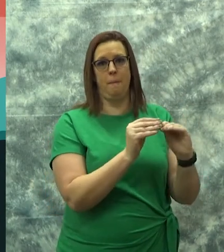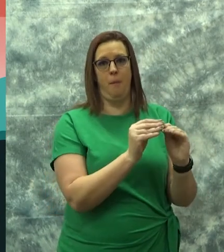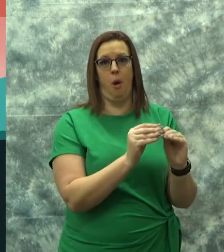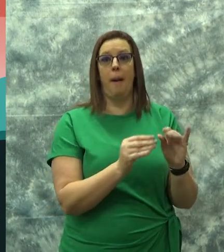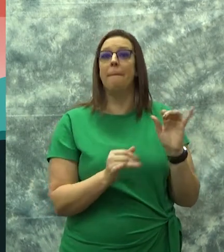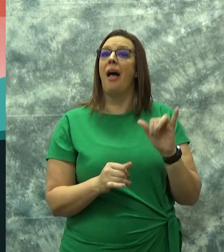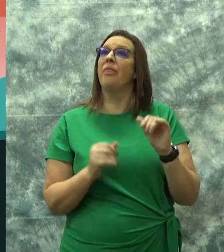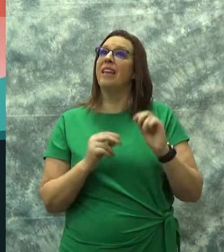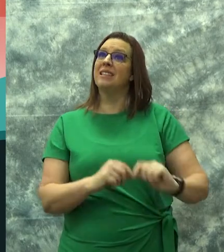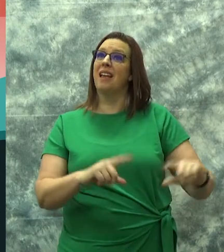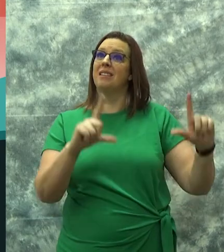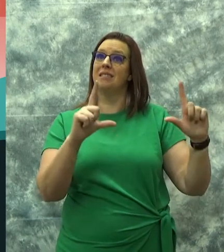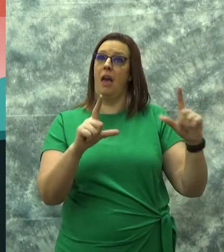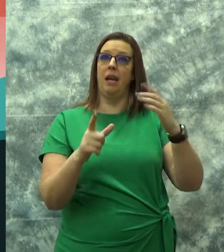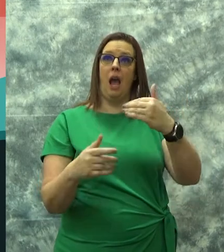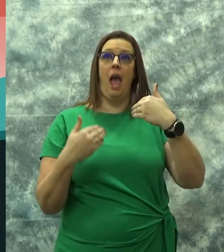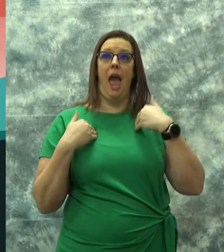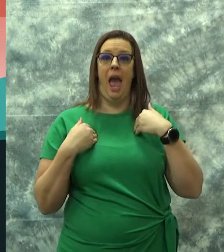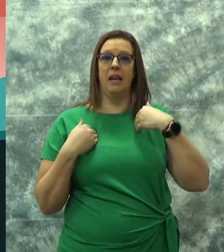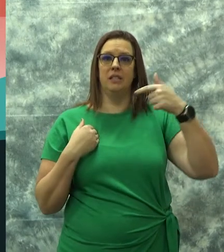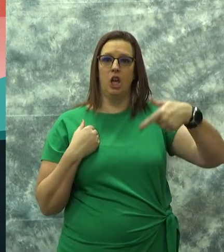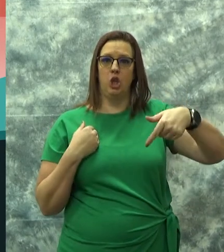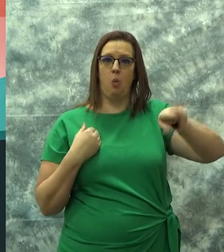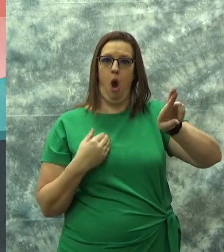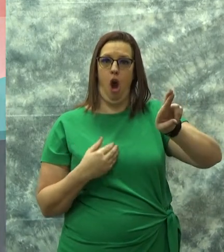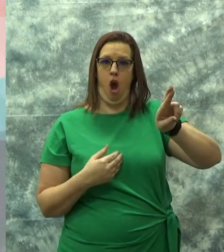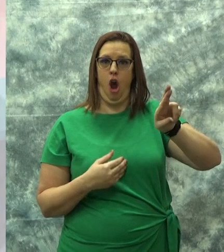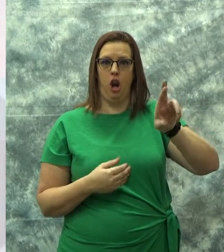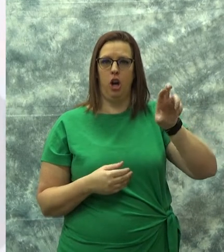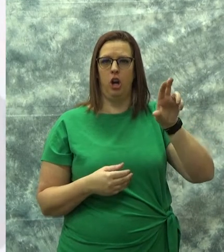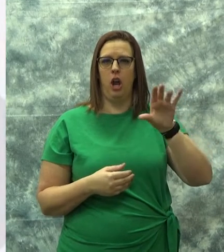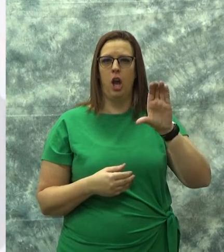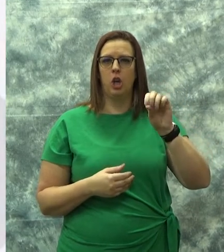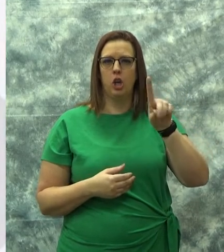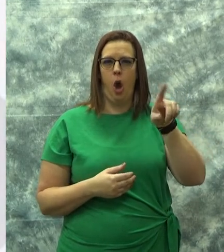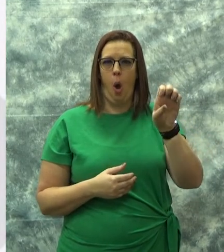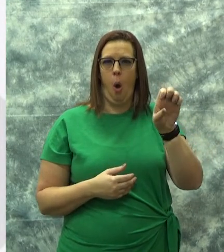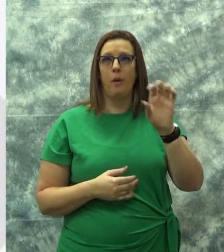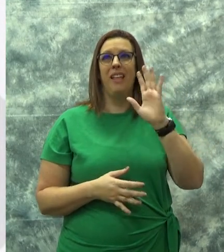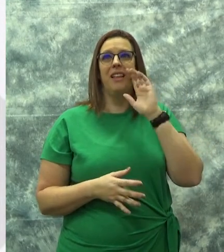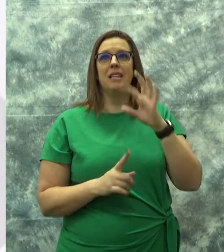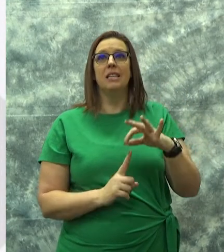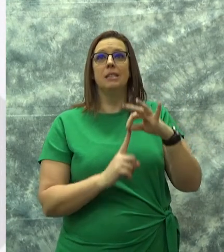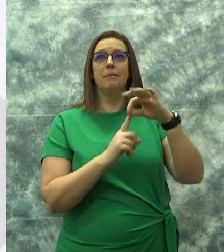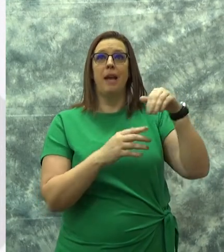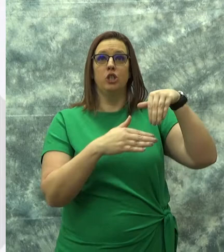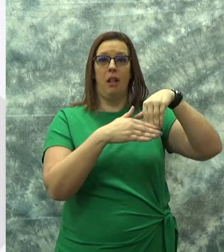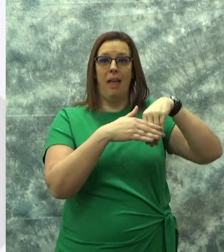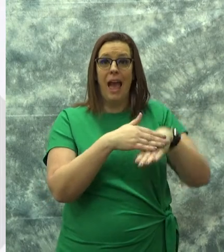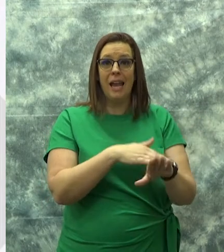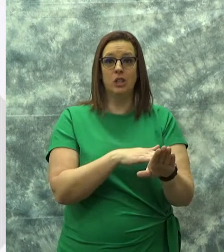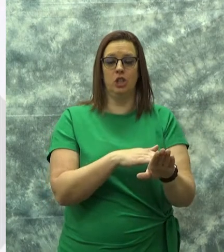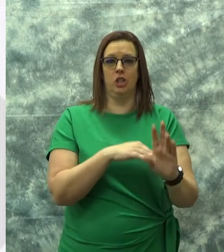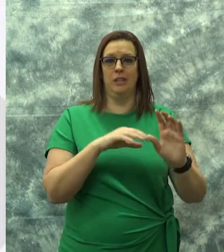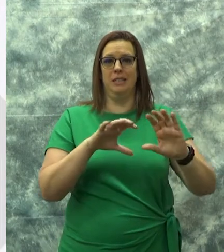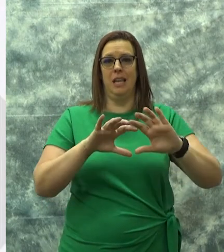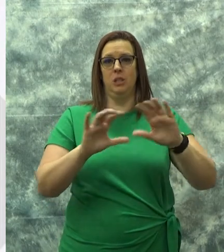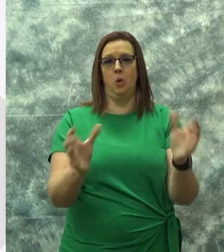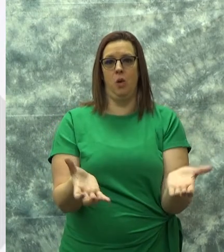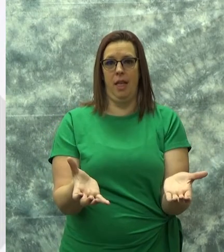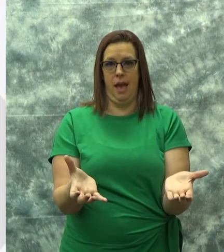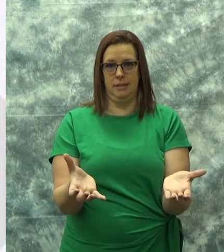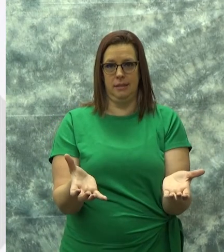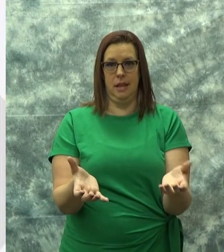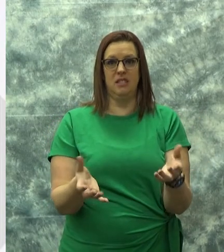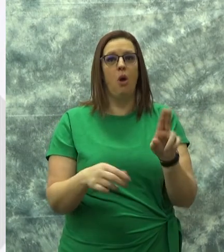about that. This is the slide, the one that has the QR code on it. The next one is our special entrance into